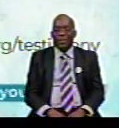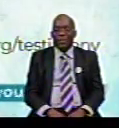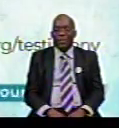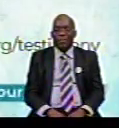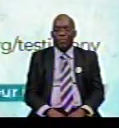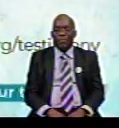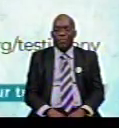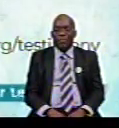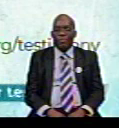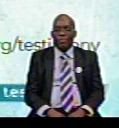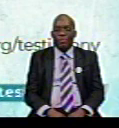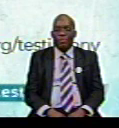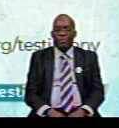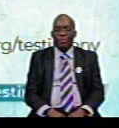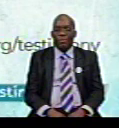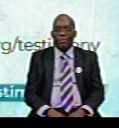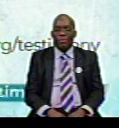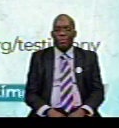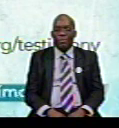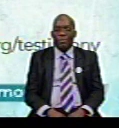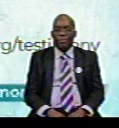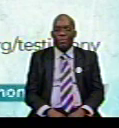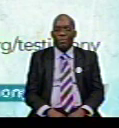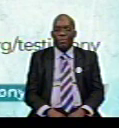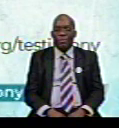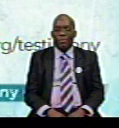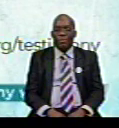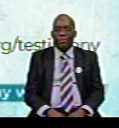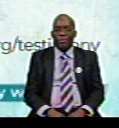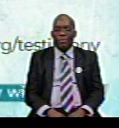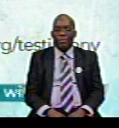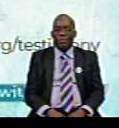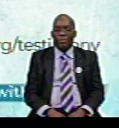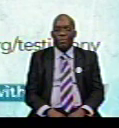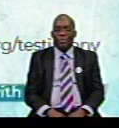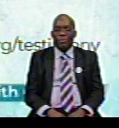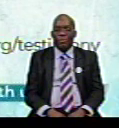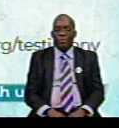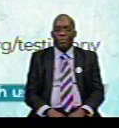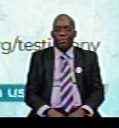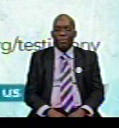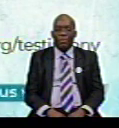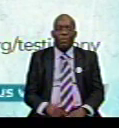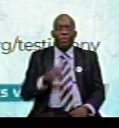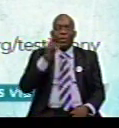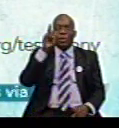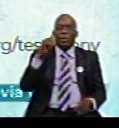Thank you.